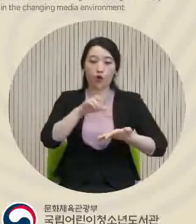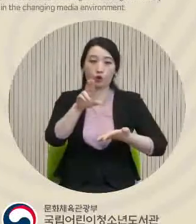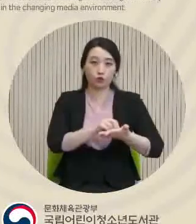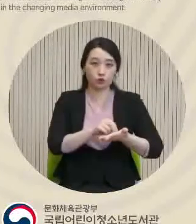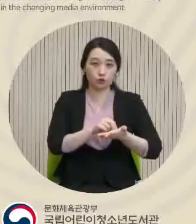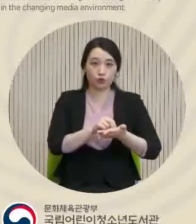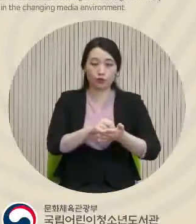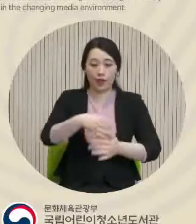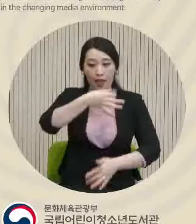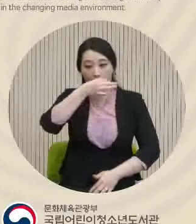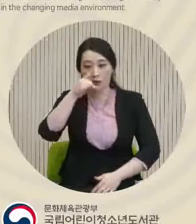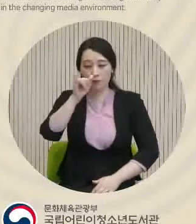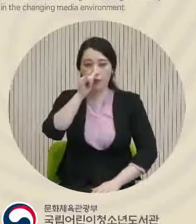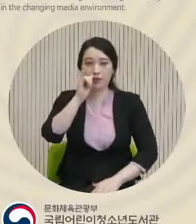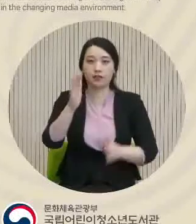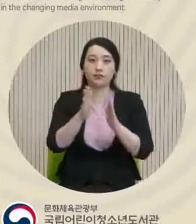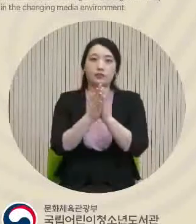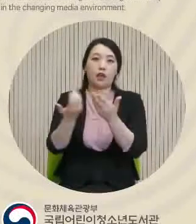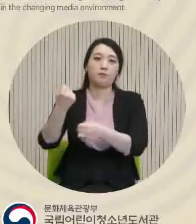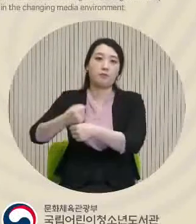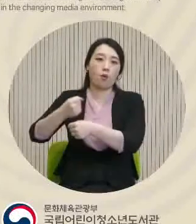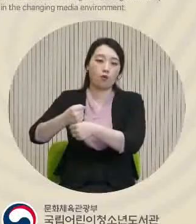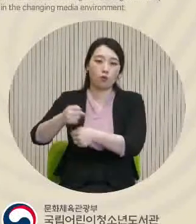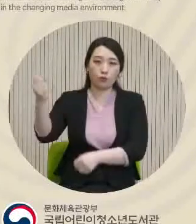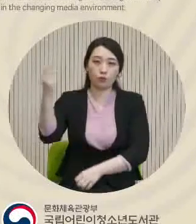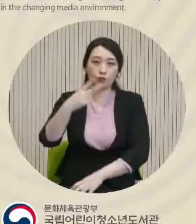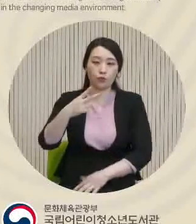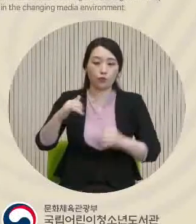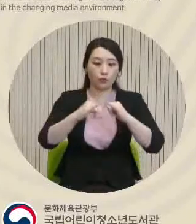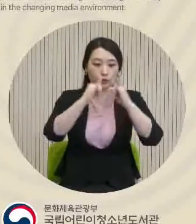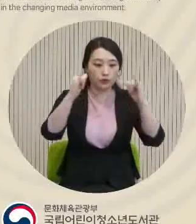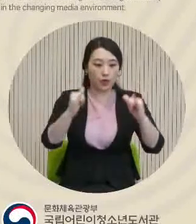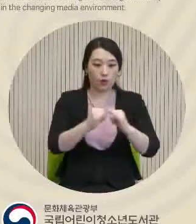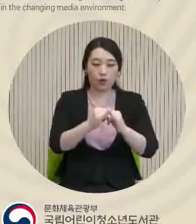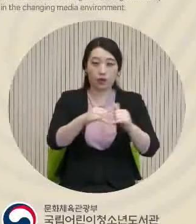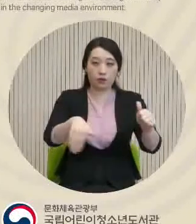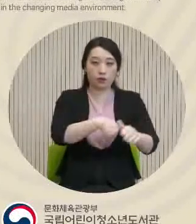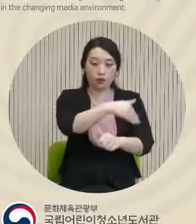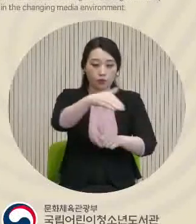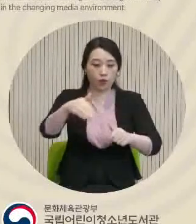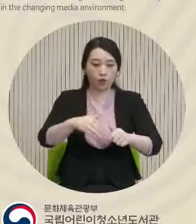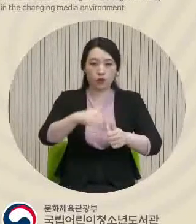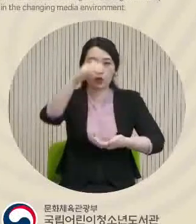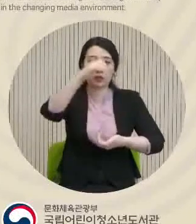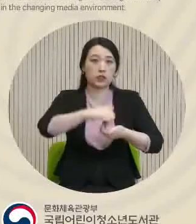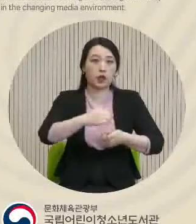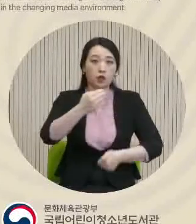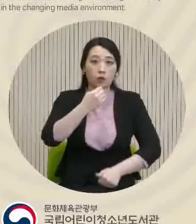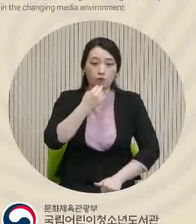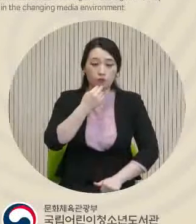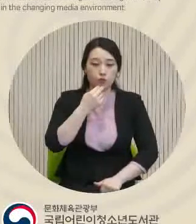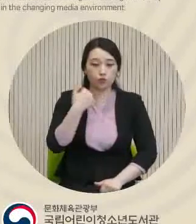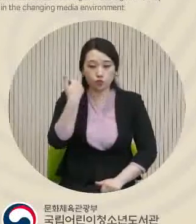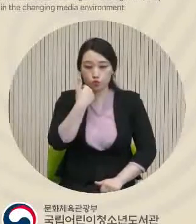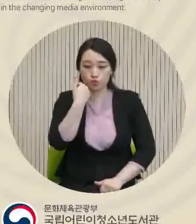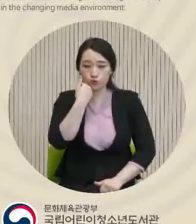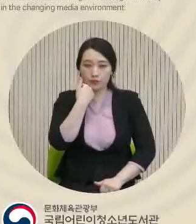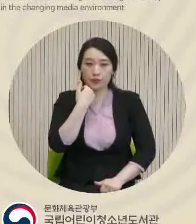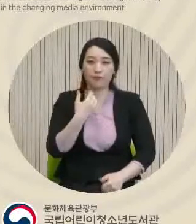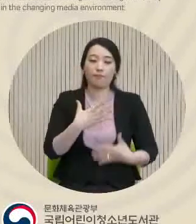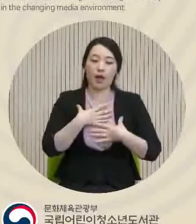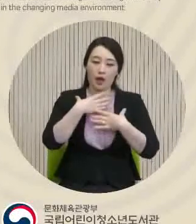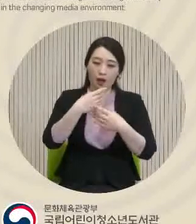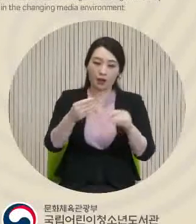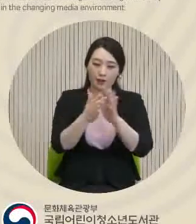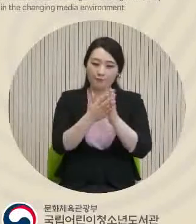reading environment, we have to have appropriate children's book, and without any social restrictions, they can